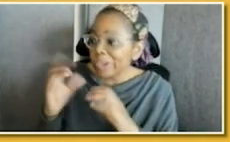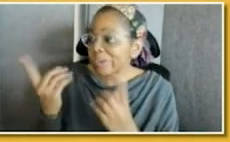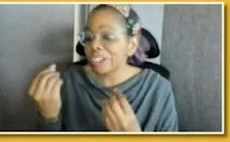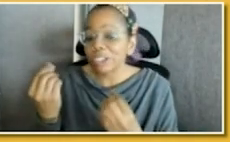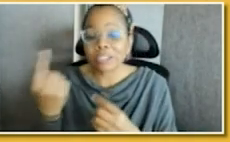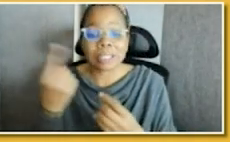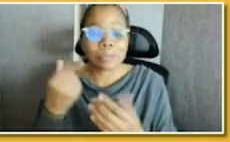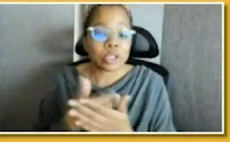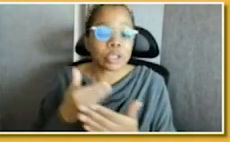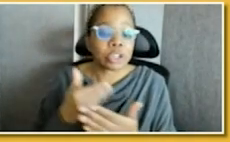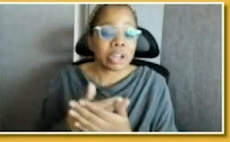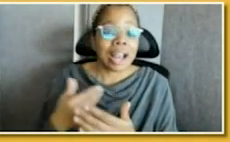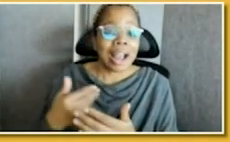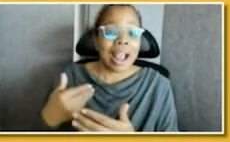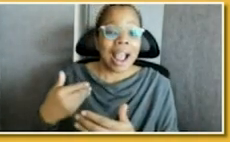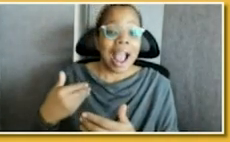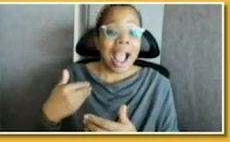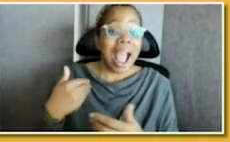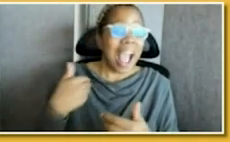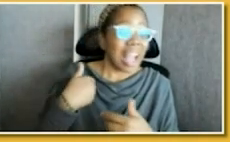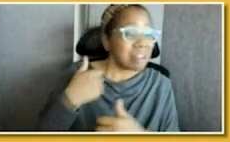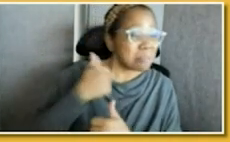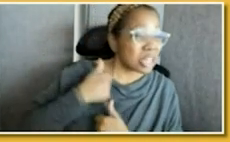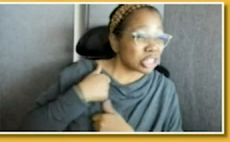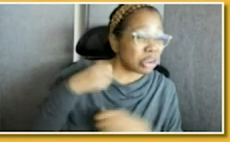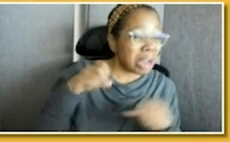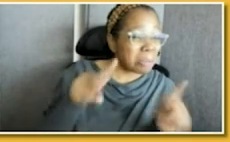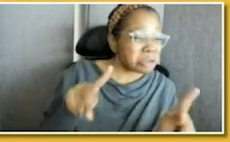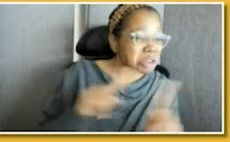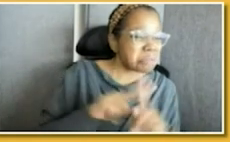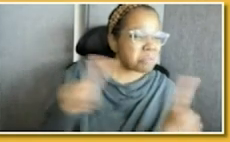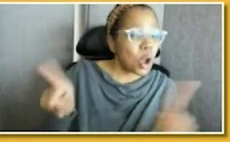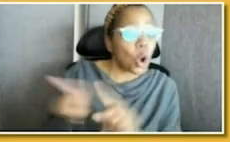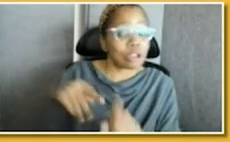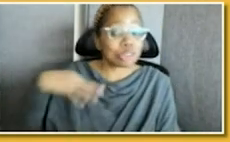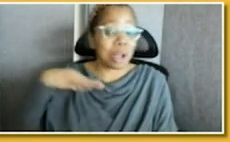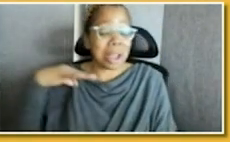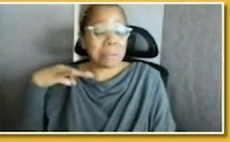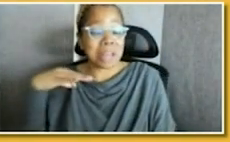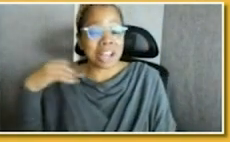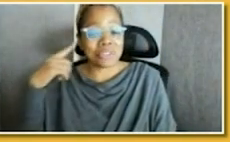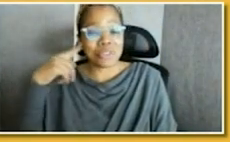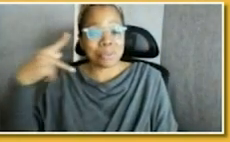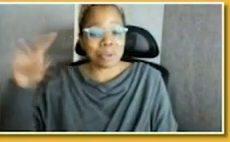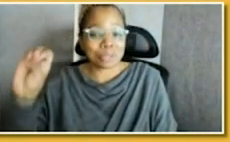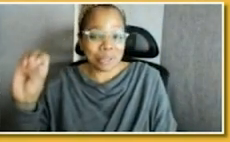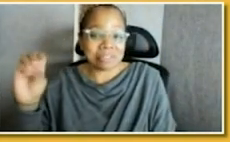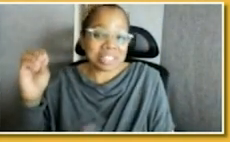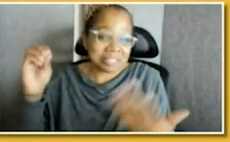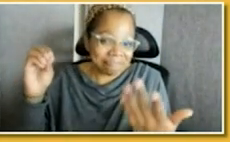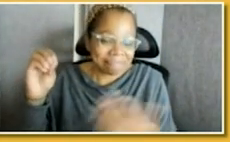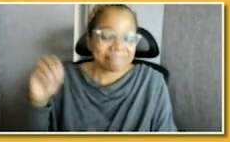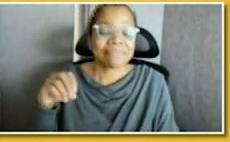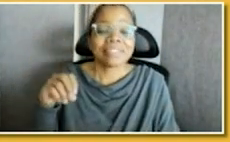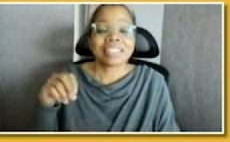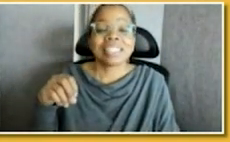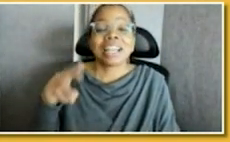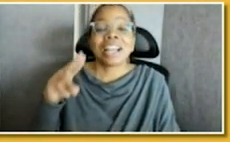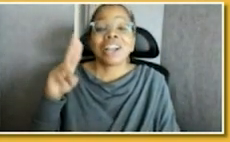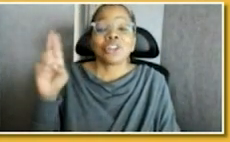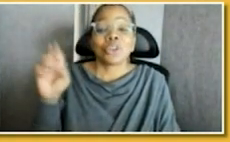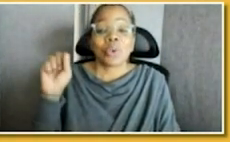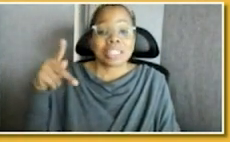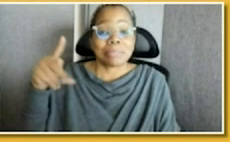for me, but I also applied for the Postal Service. So the Postal Service was actually the first person to call